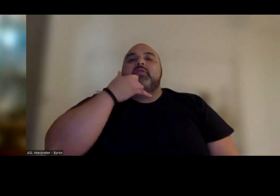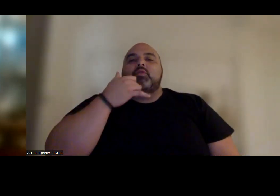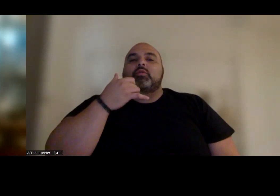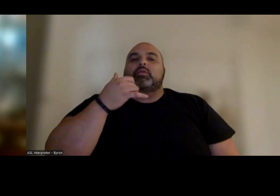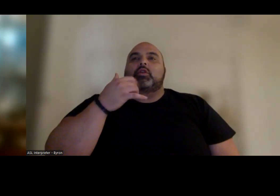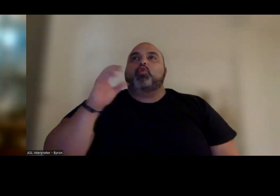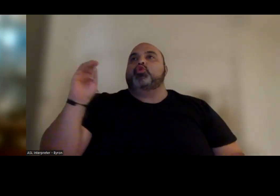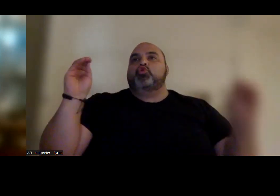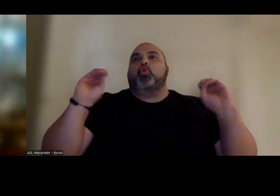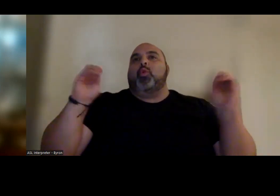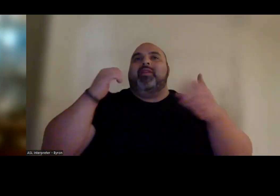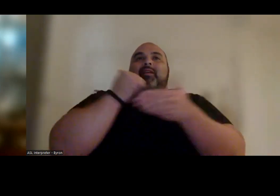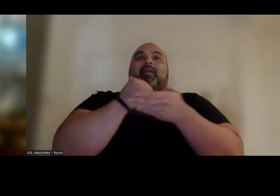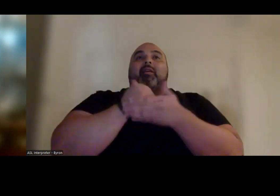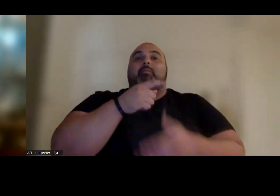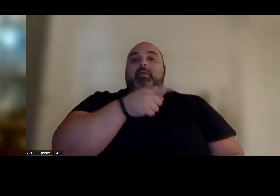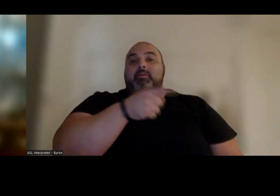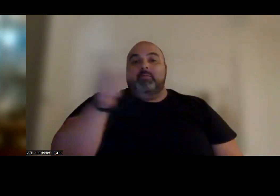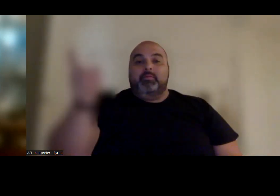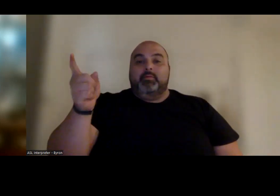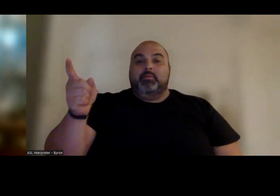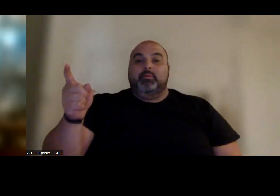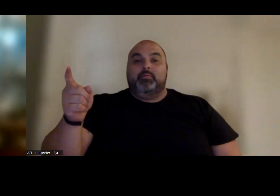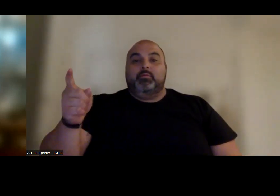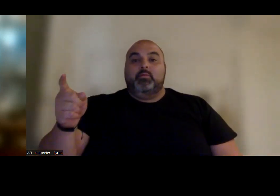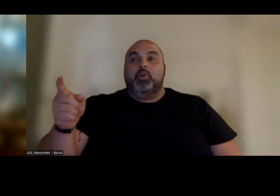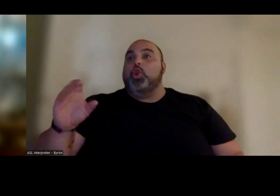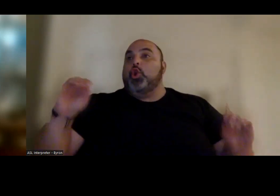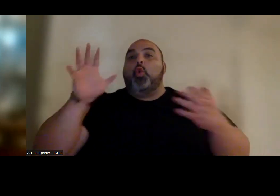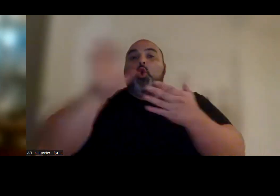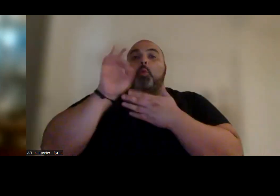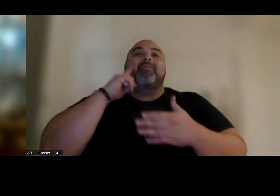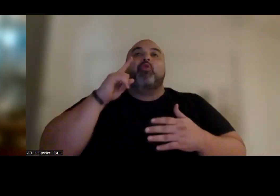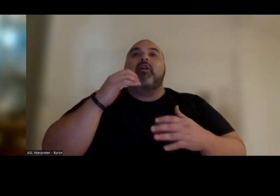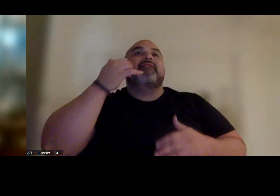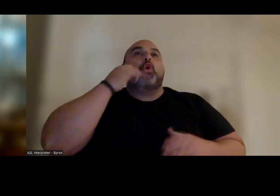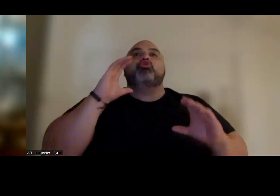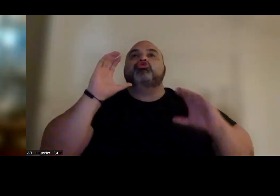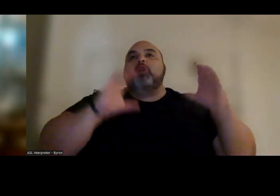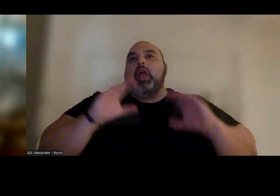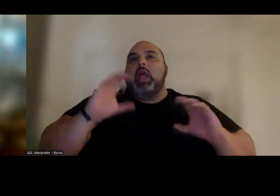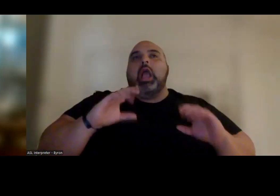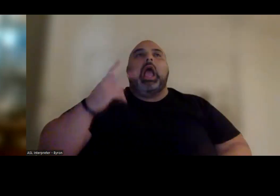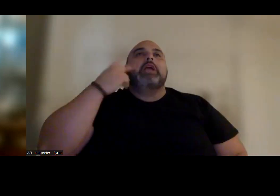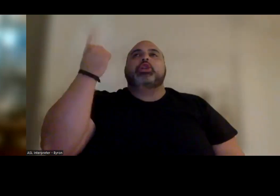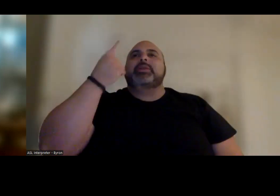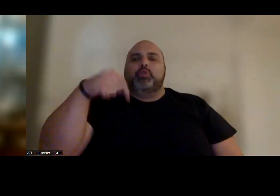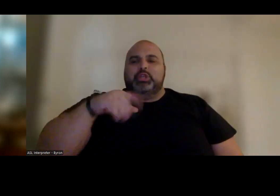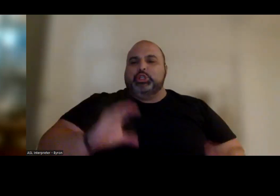there was no one to help him with it, leaving no option for a phone chat. And I saw somebody in chat talk about